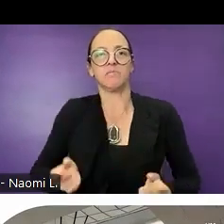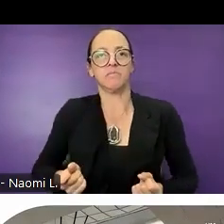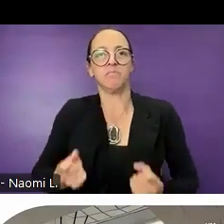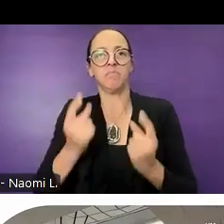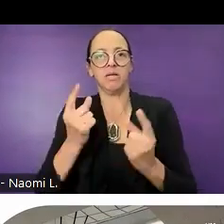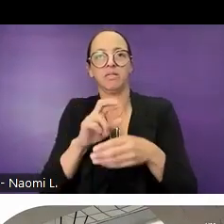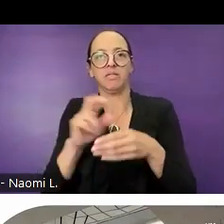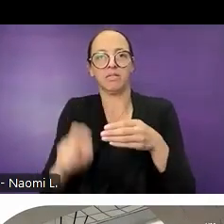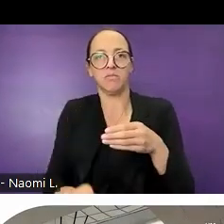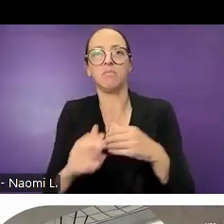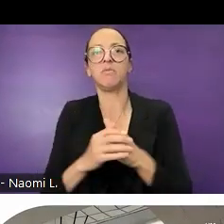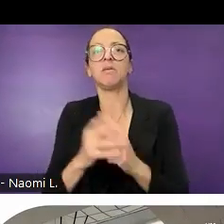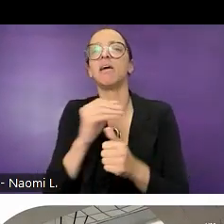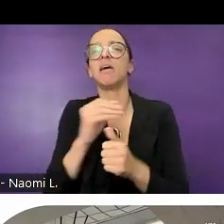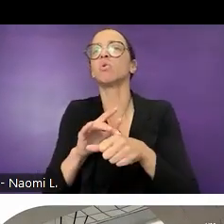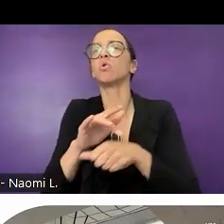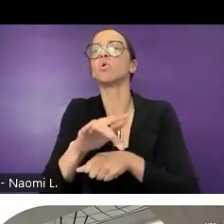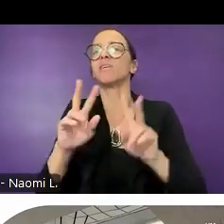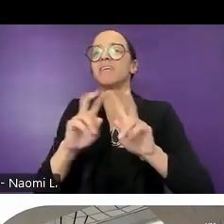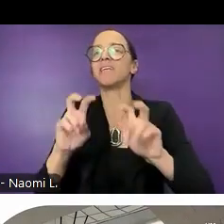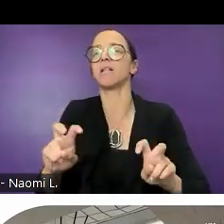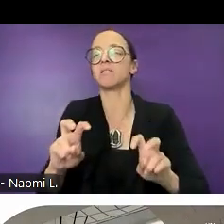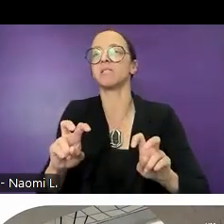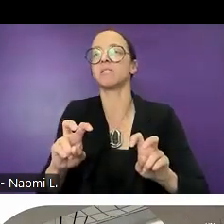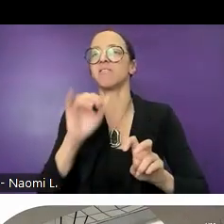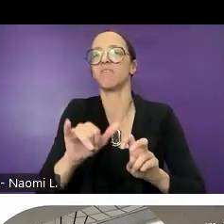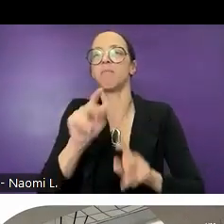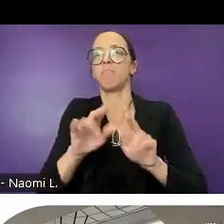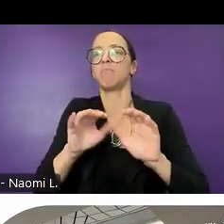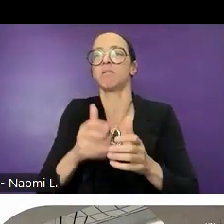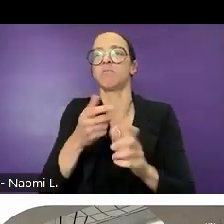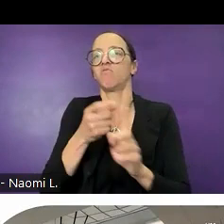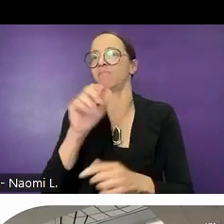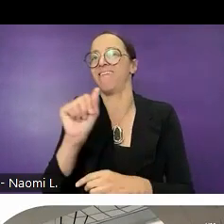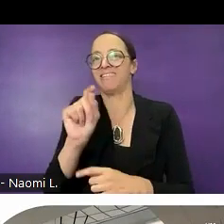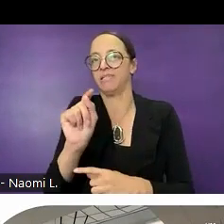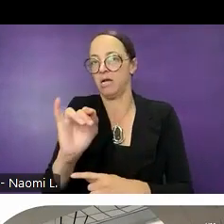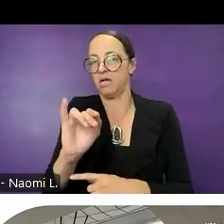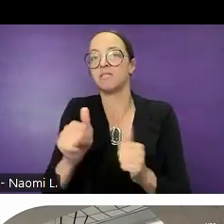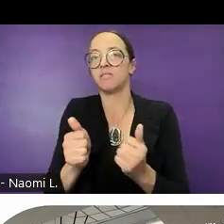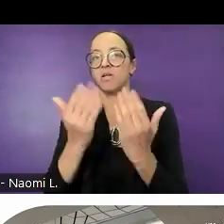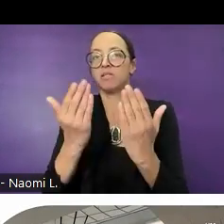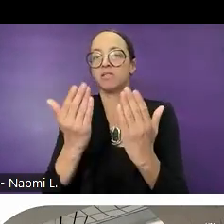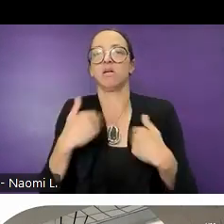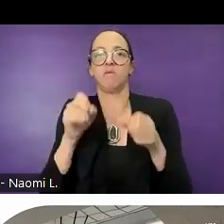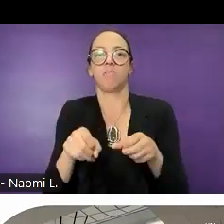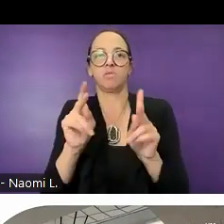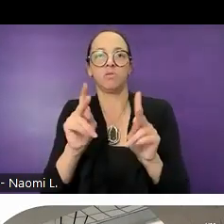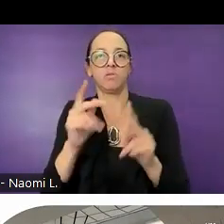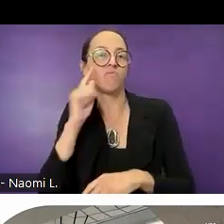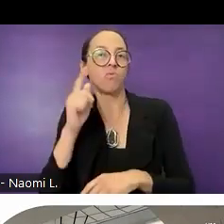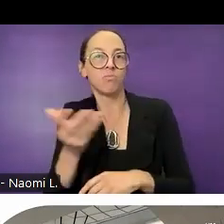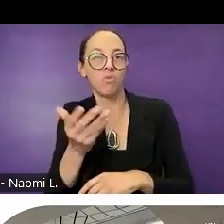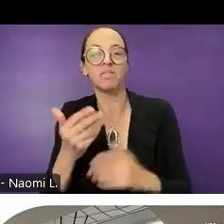analysis of this population suggests that there's an opportunity for, and they could benefit from, better, more